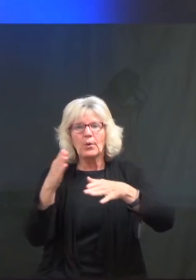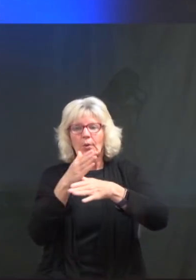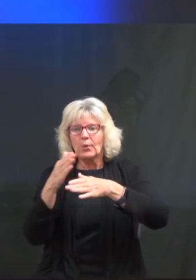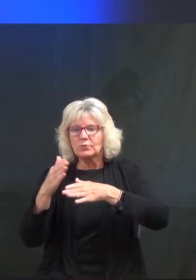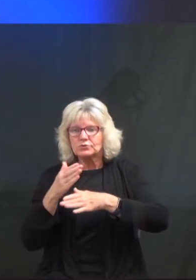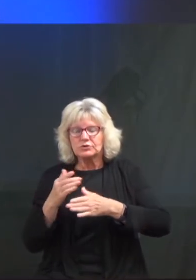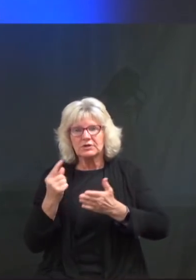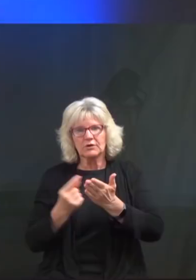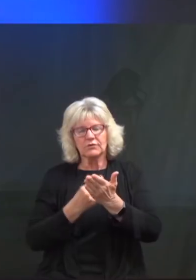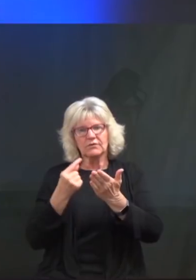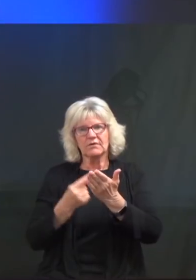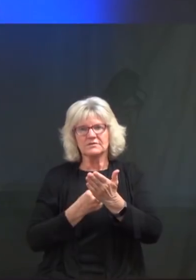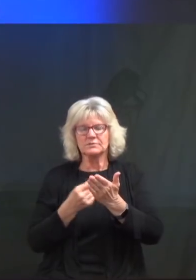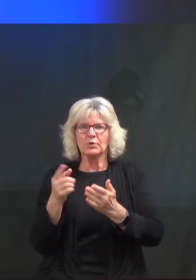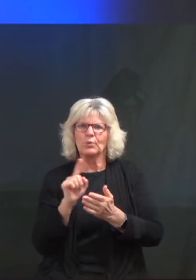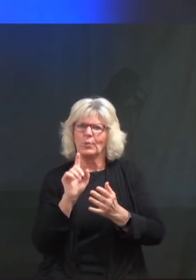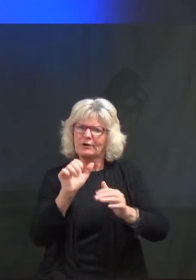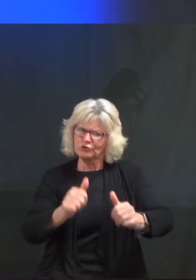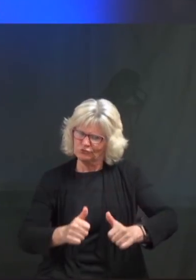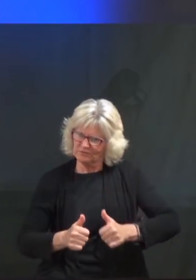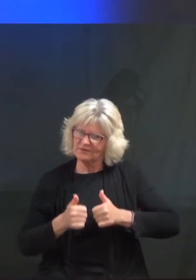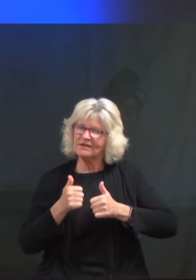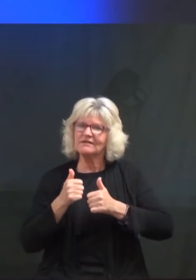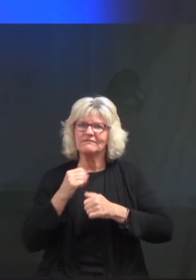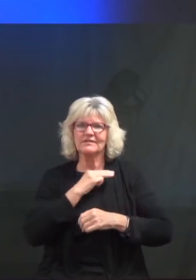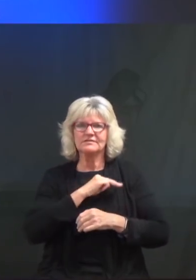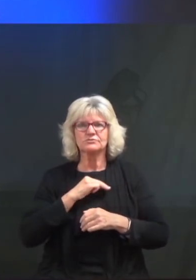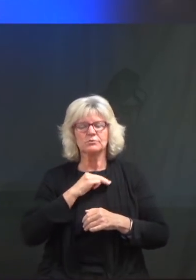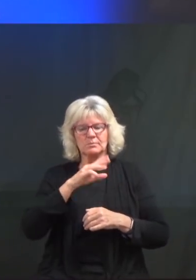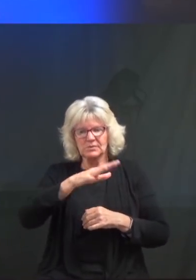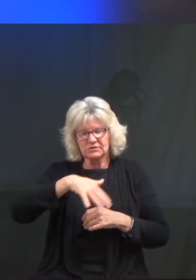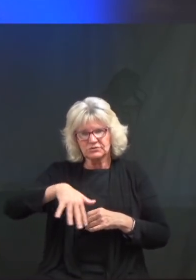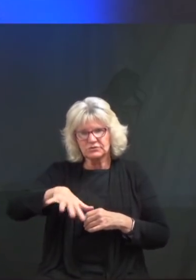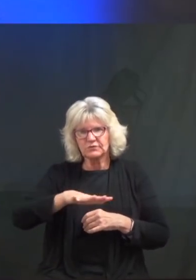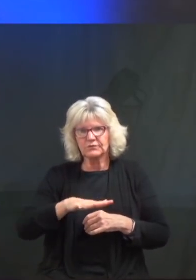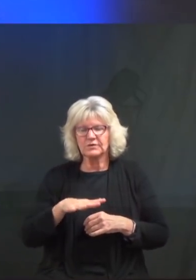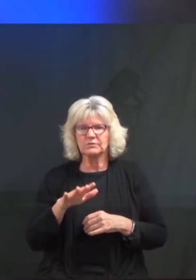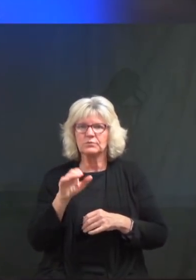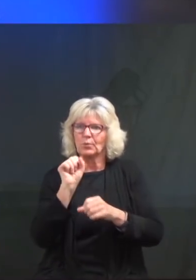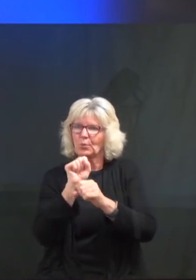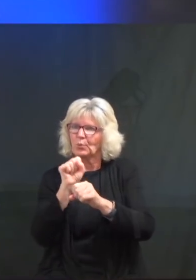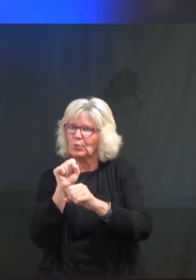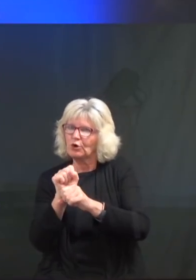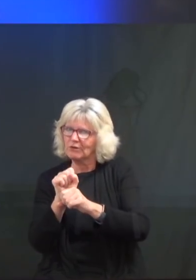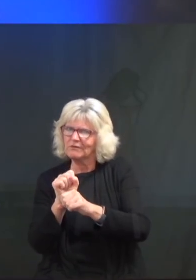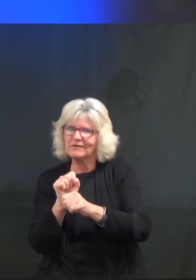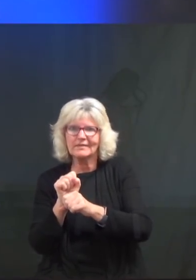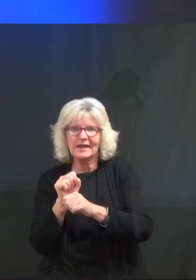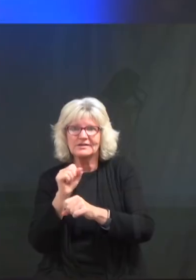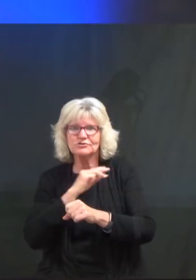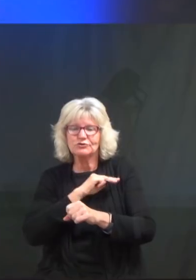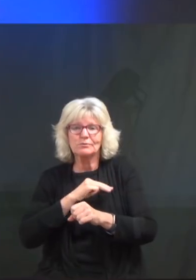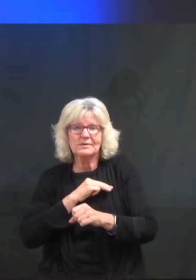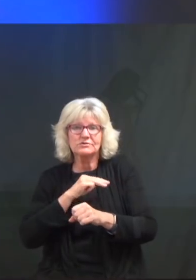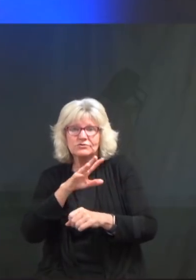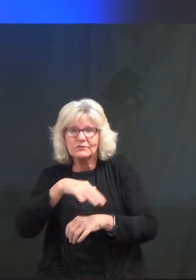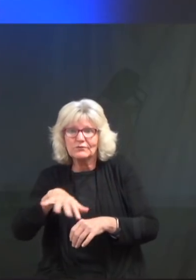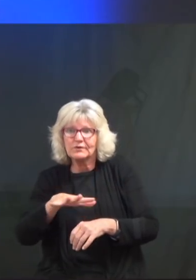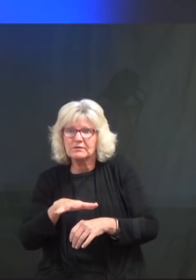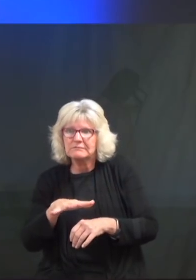Your neighborhood is your mission field. Your place of work is your mission field, whenever you get a chance to get back to it.